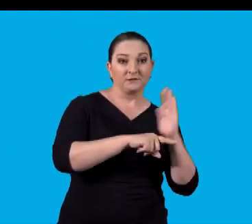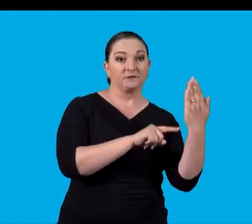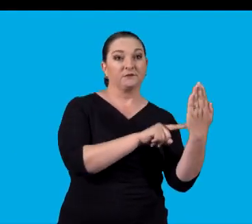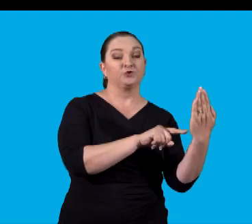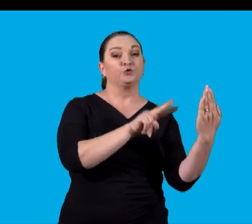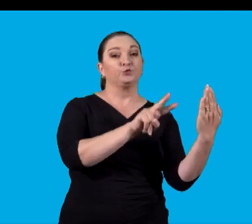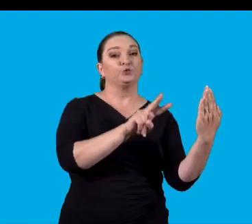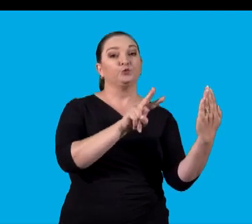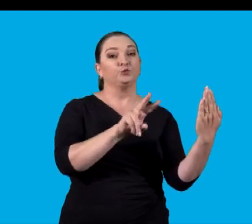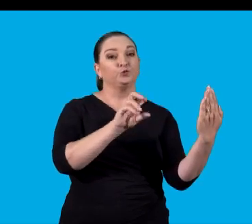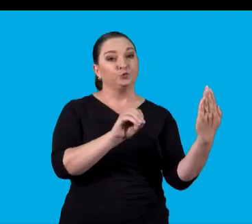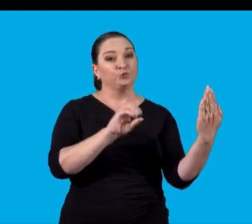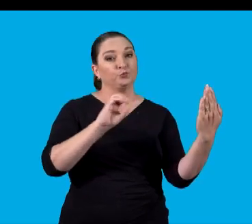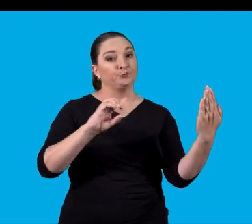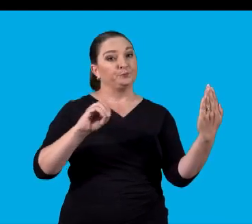minus